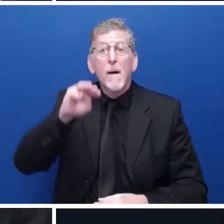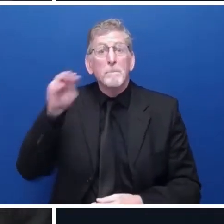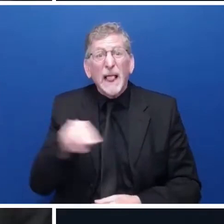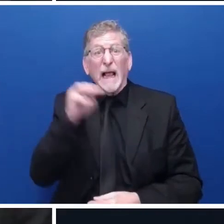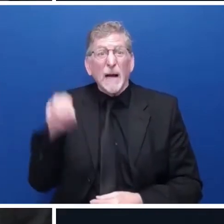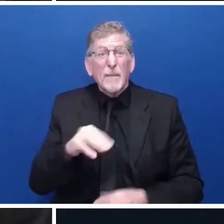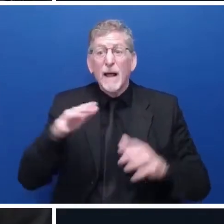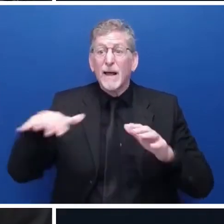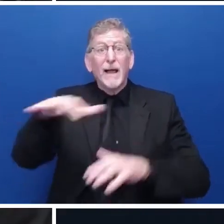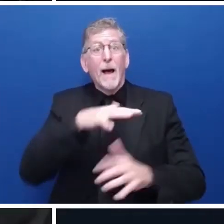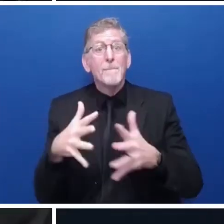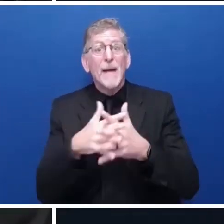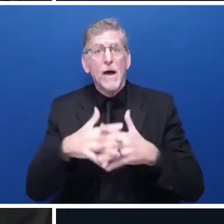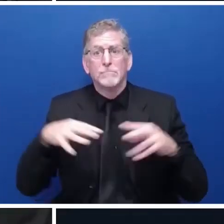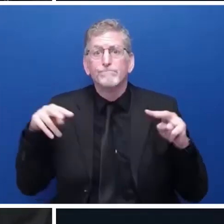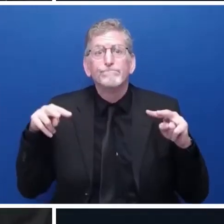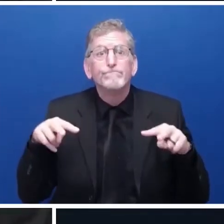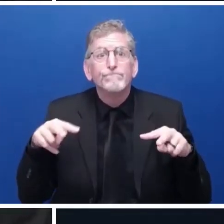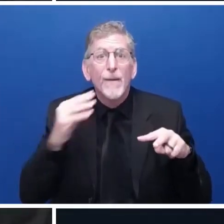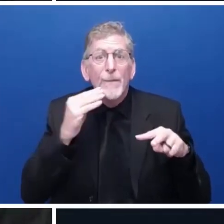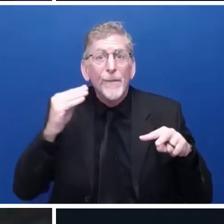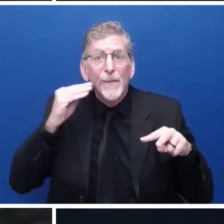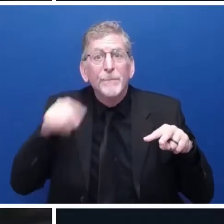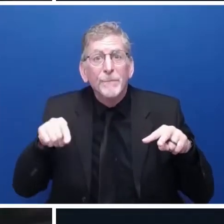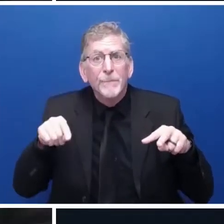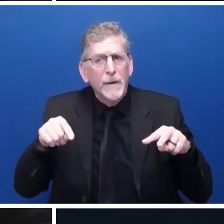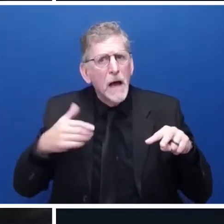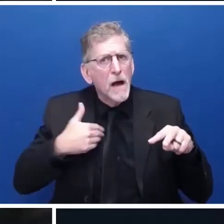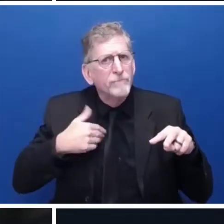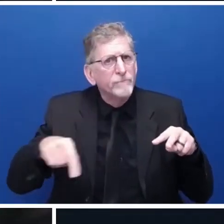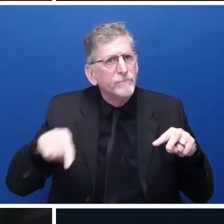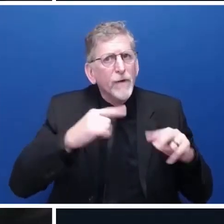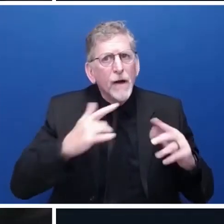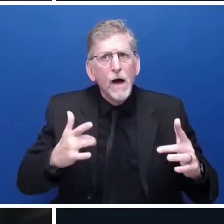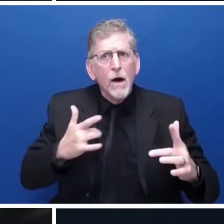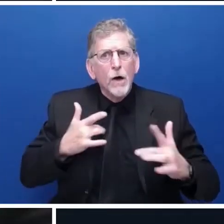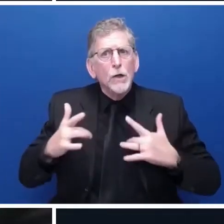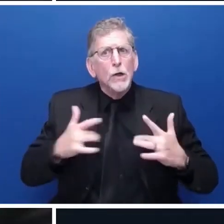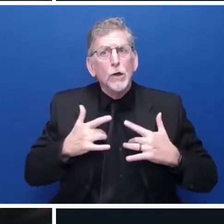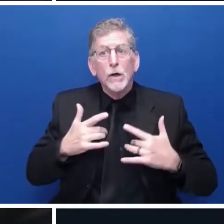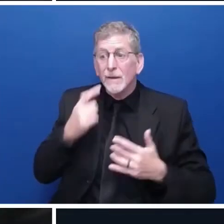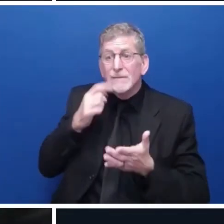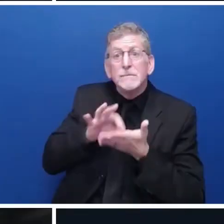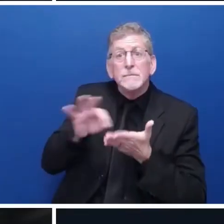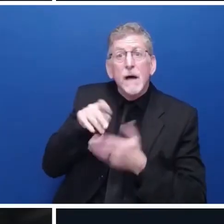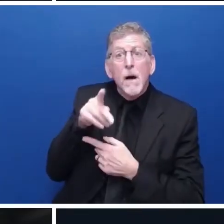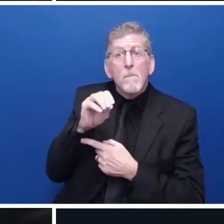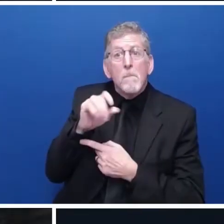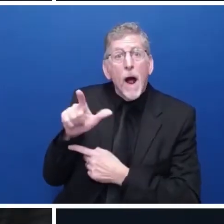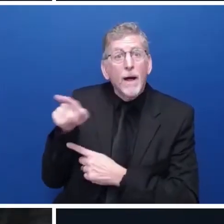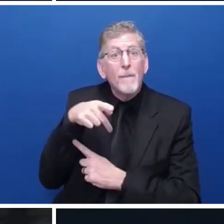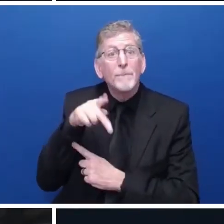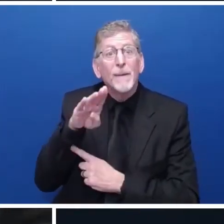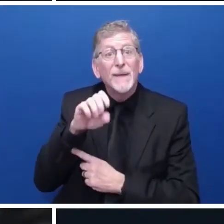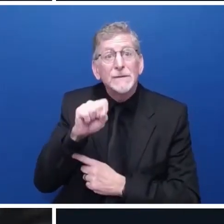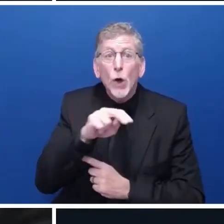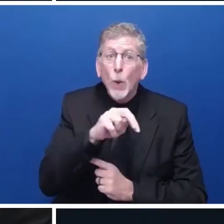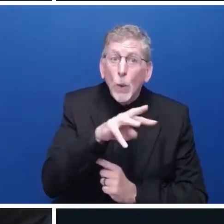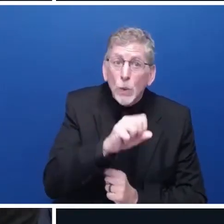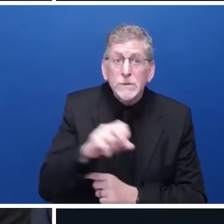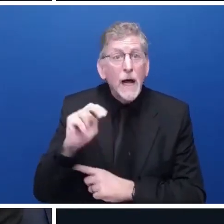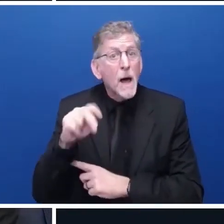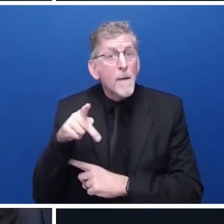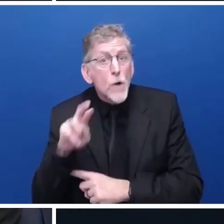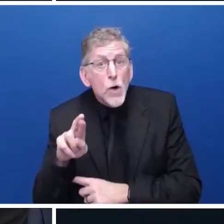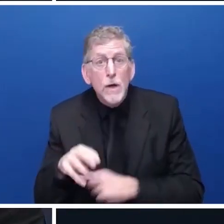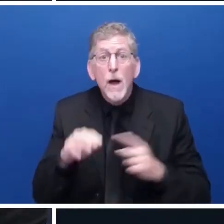10 people say the country is worse off than a year ago. The president will tonight have an opportunity to hit the reset button as he delivers